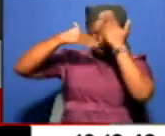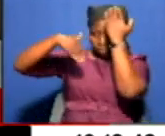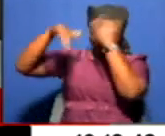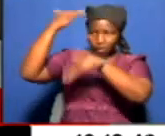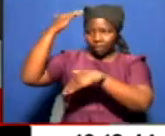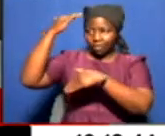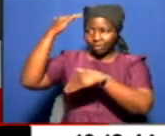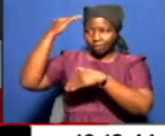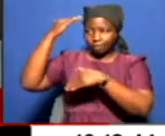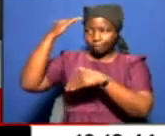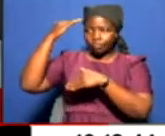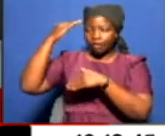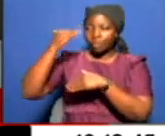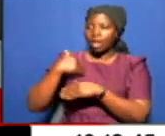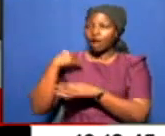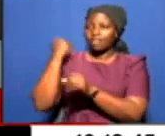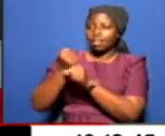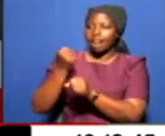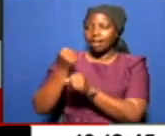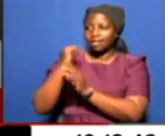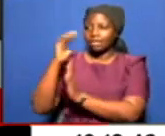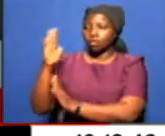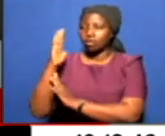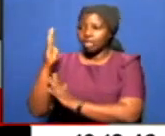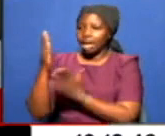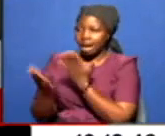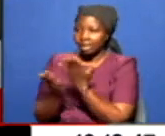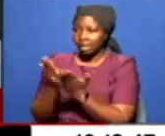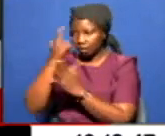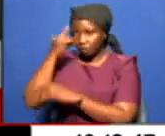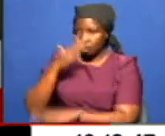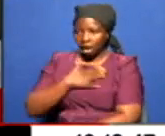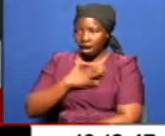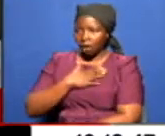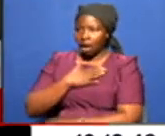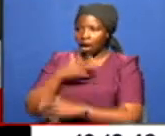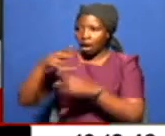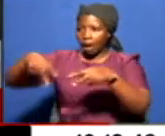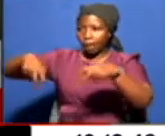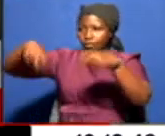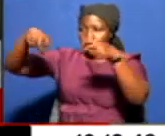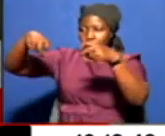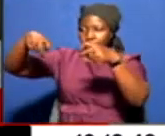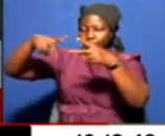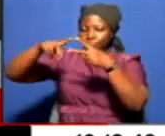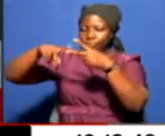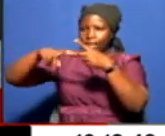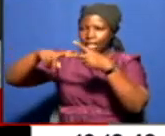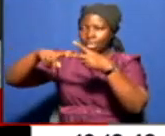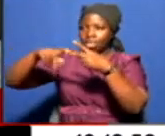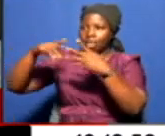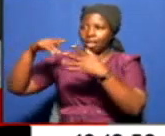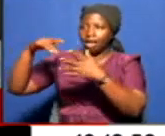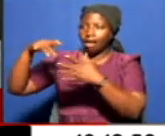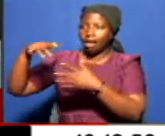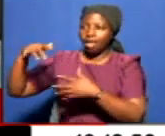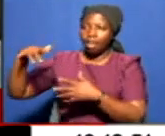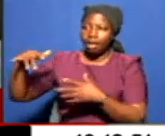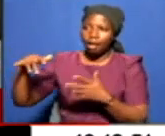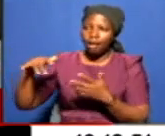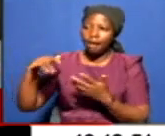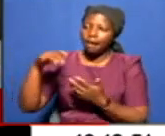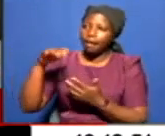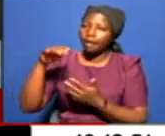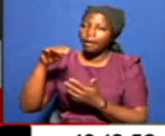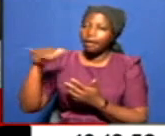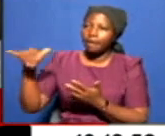have done security assessment for our ports, mm-hmm. our airports, and other would-be targets